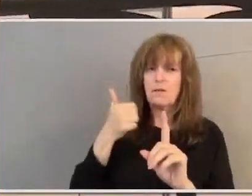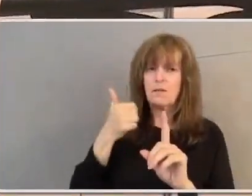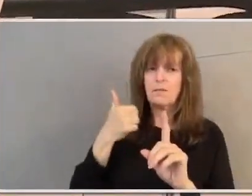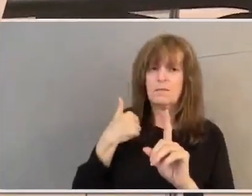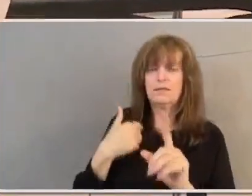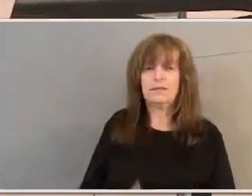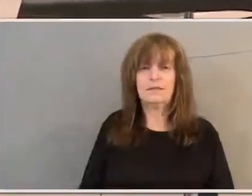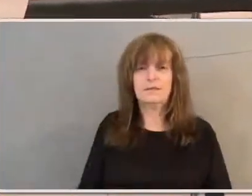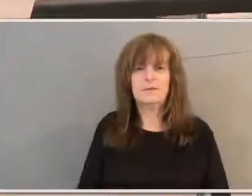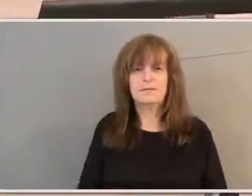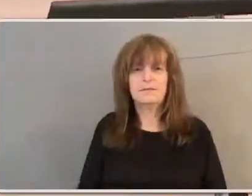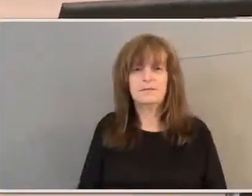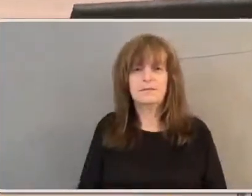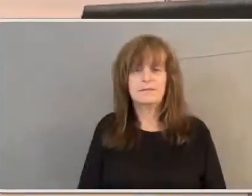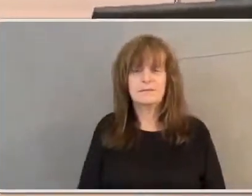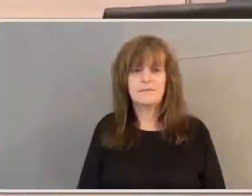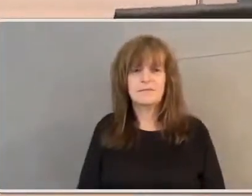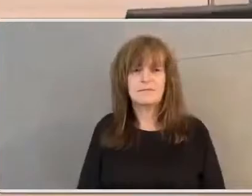Boom.